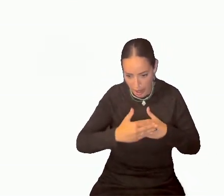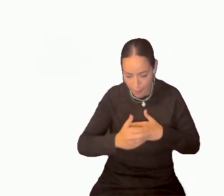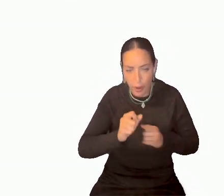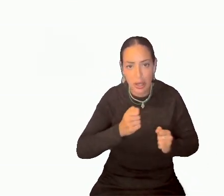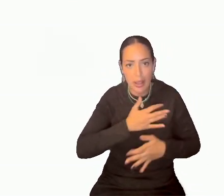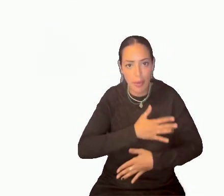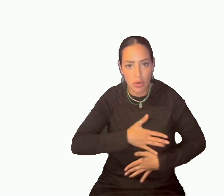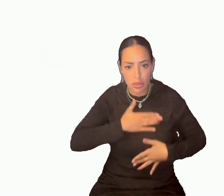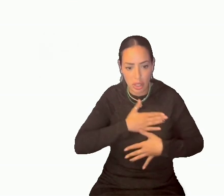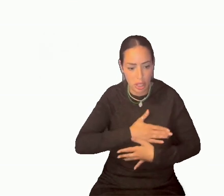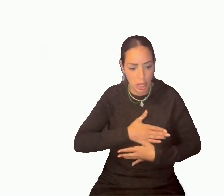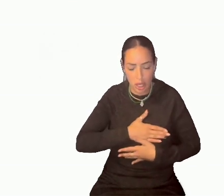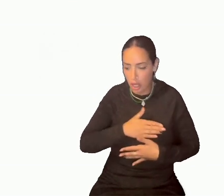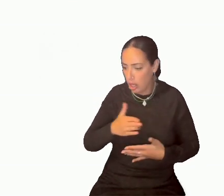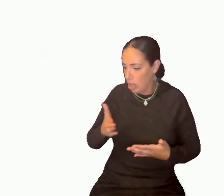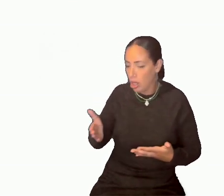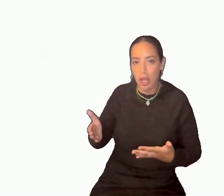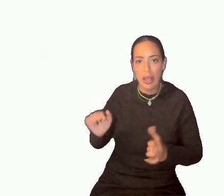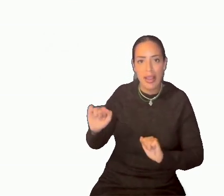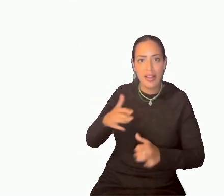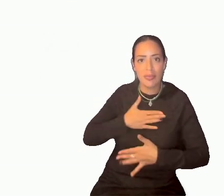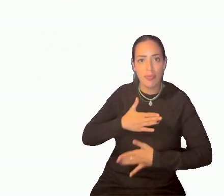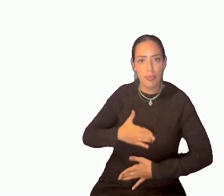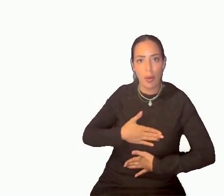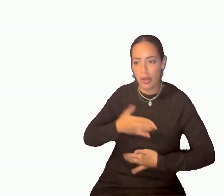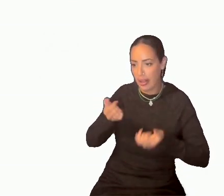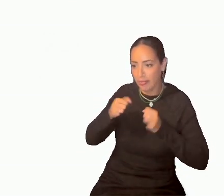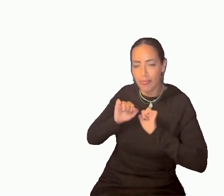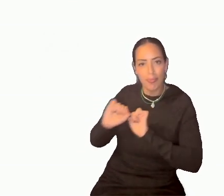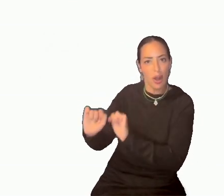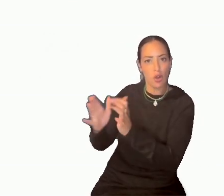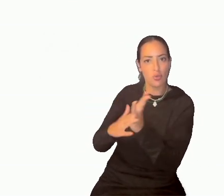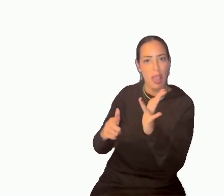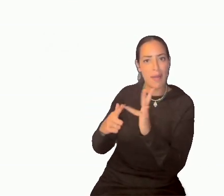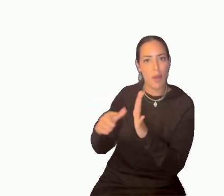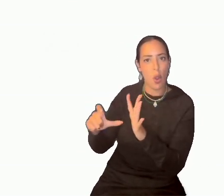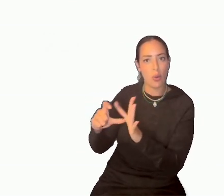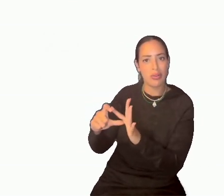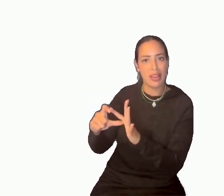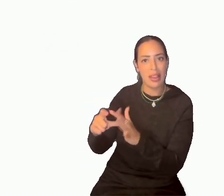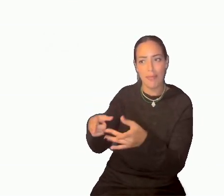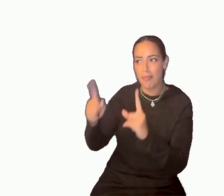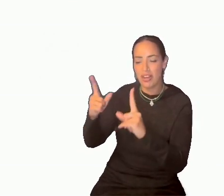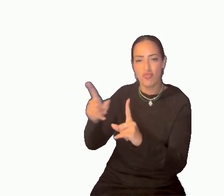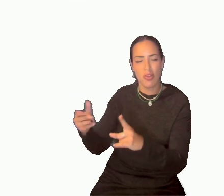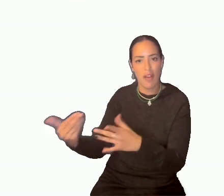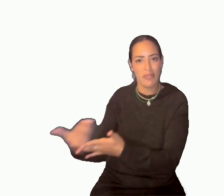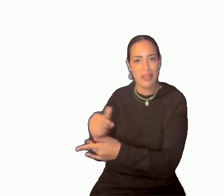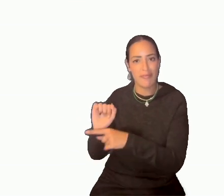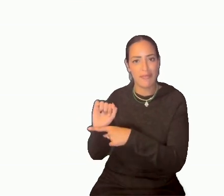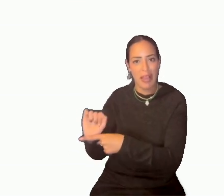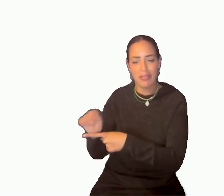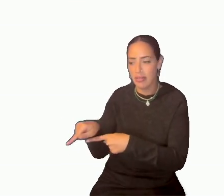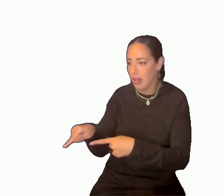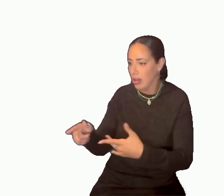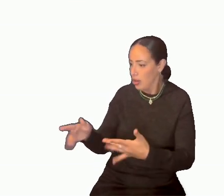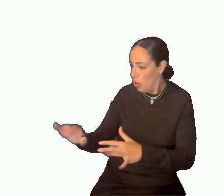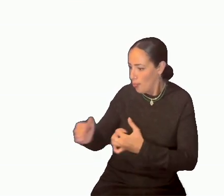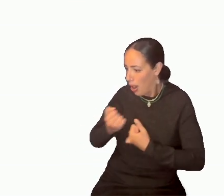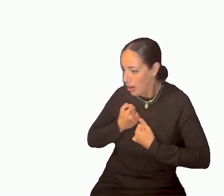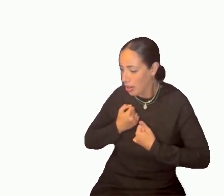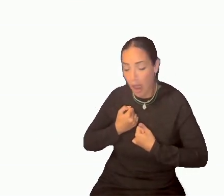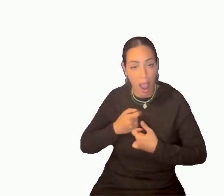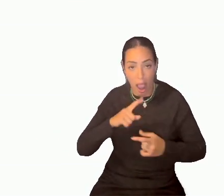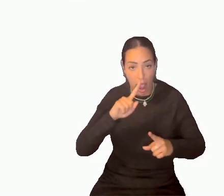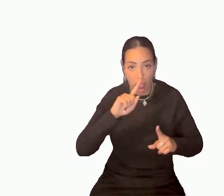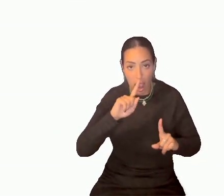emotional feeling that his body felt like MOD property and not mine. That was really hard to stomach, hard to understand, hard to